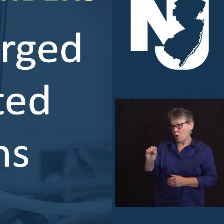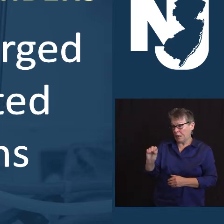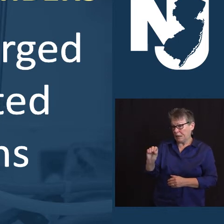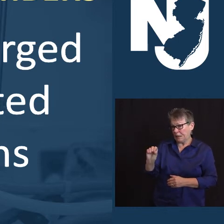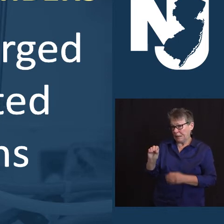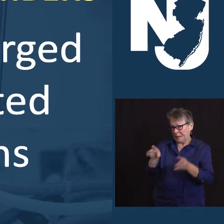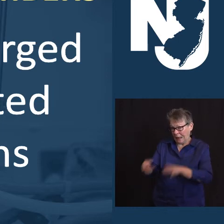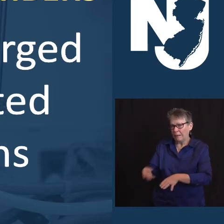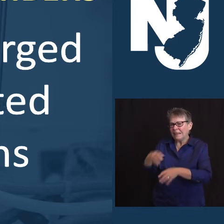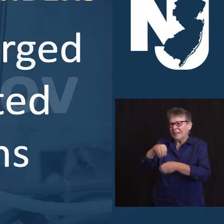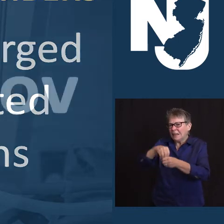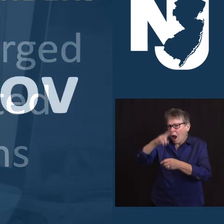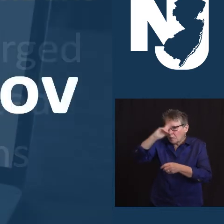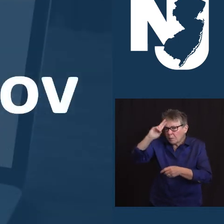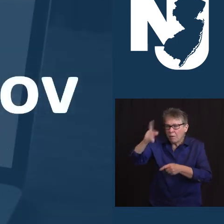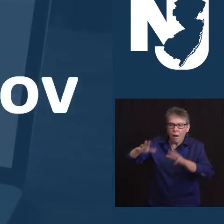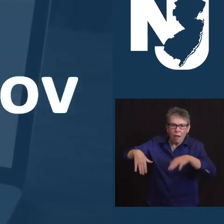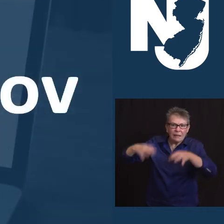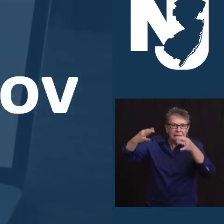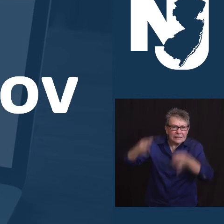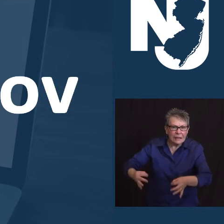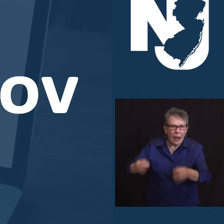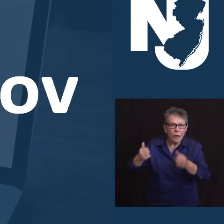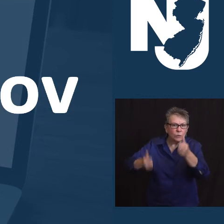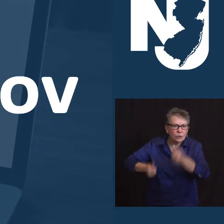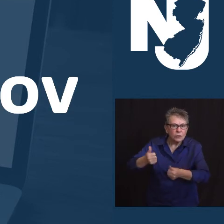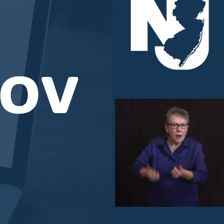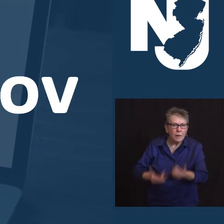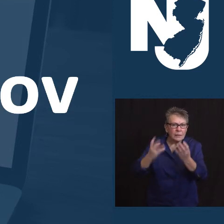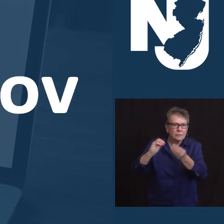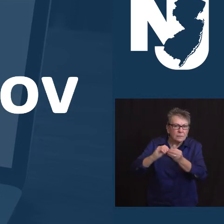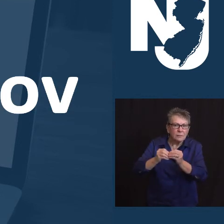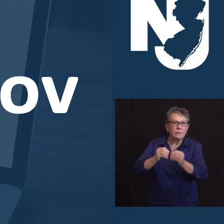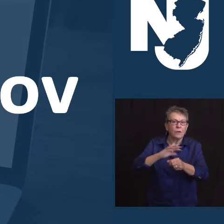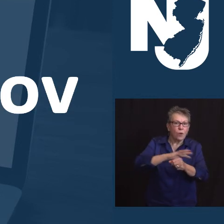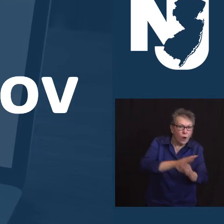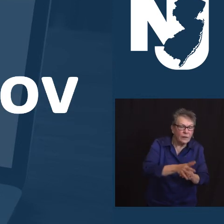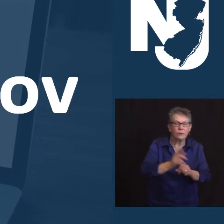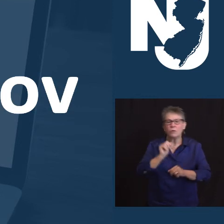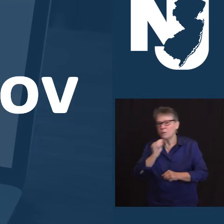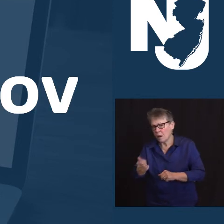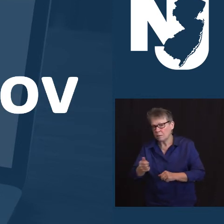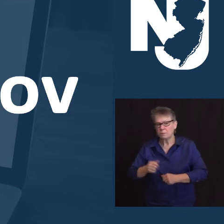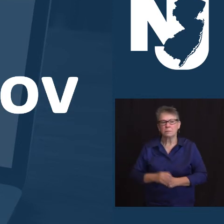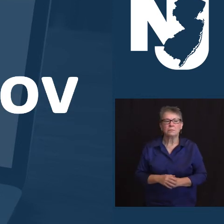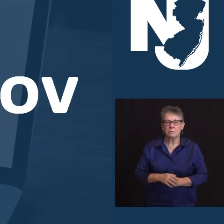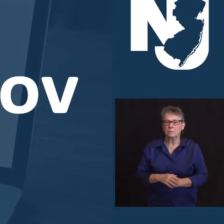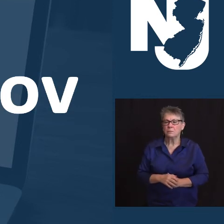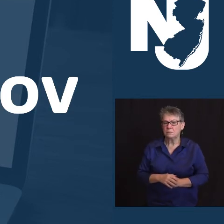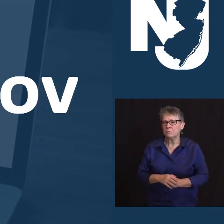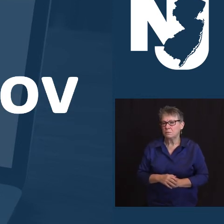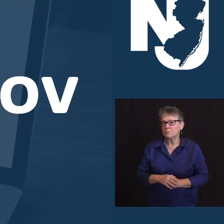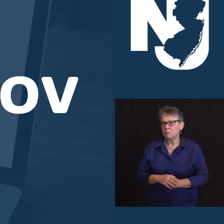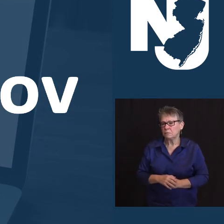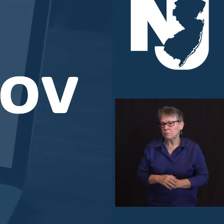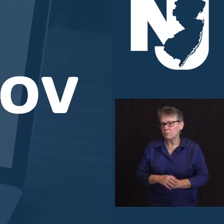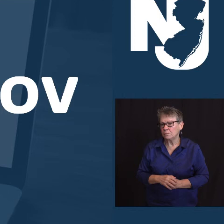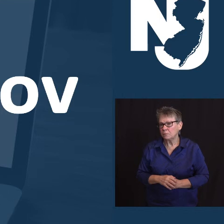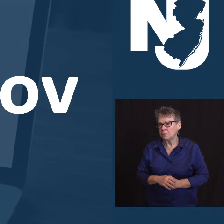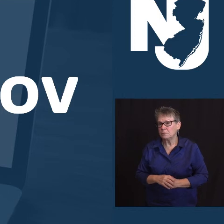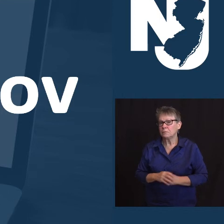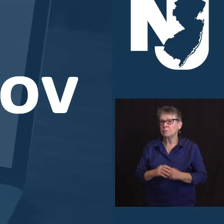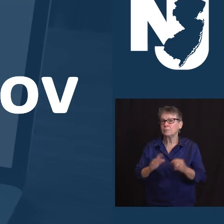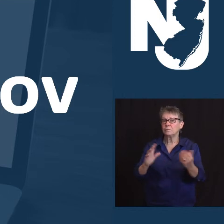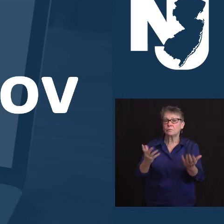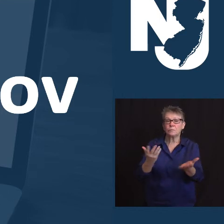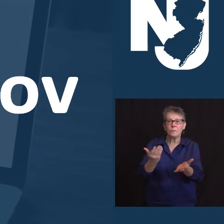day. So overall, the metrics we are seeing continue to point in the right direction. The number of new cases, both in terms of raw